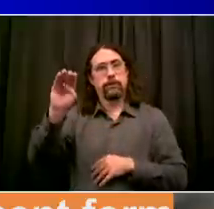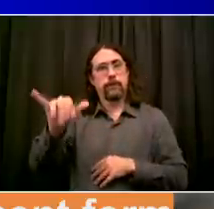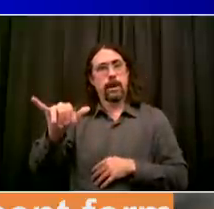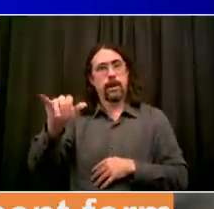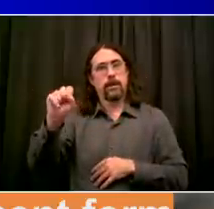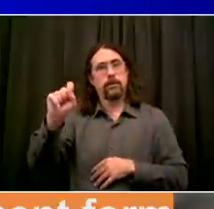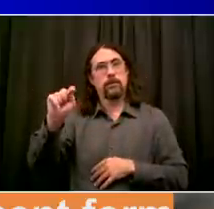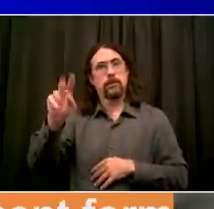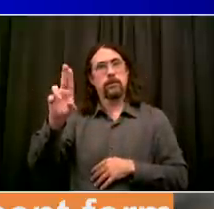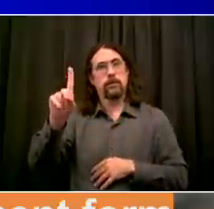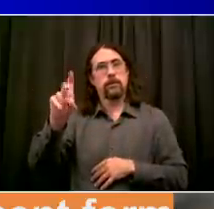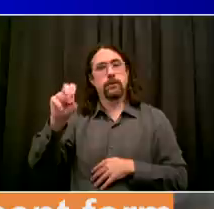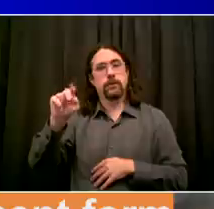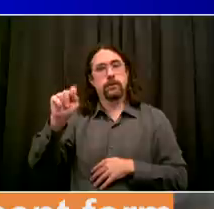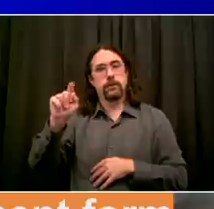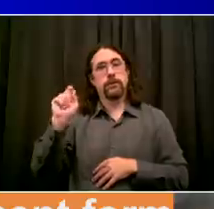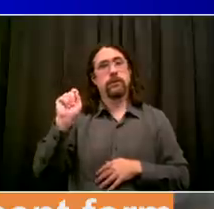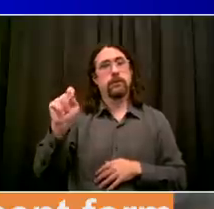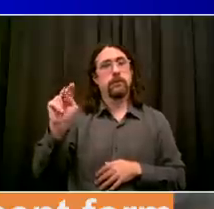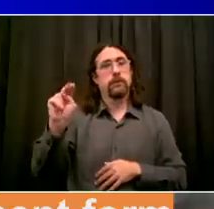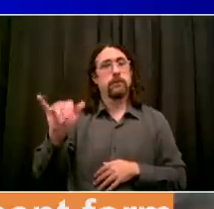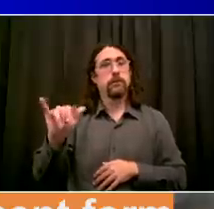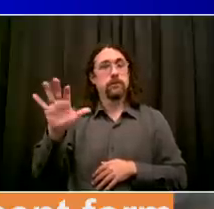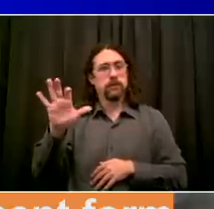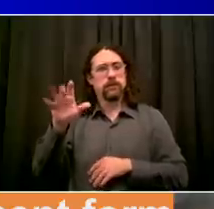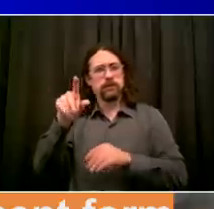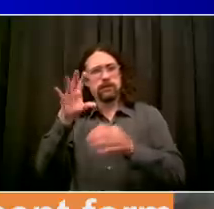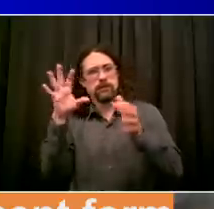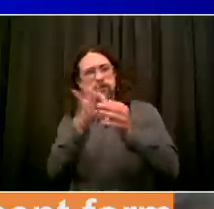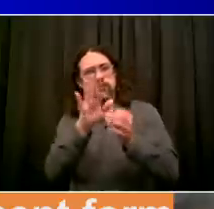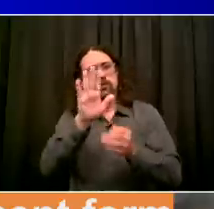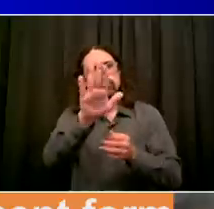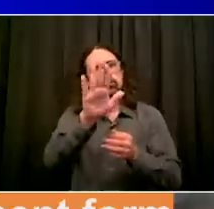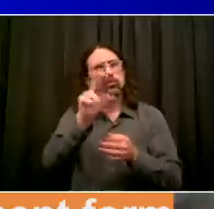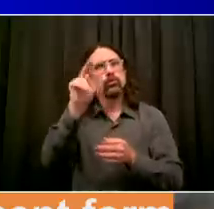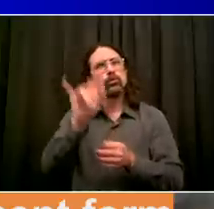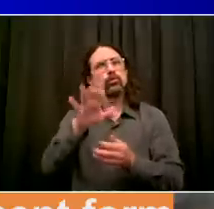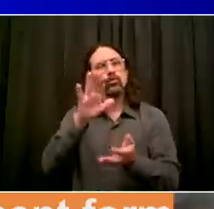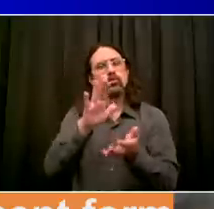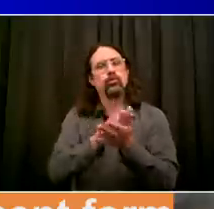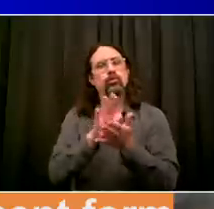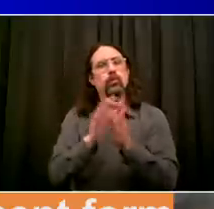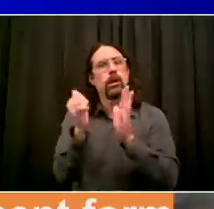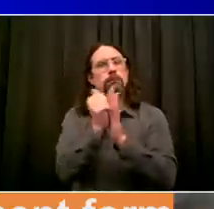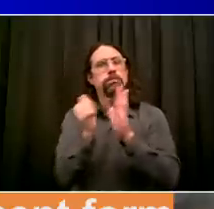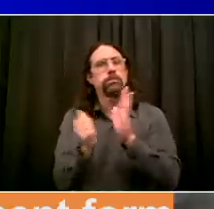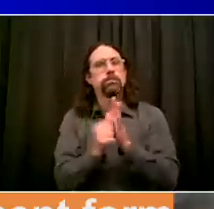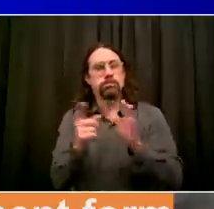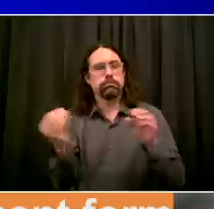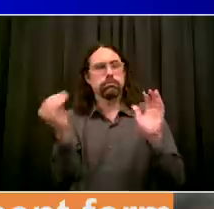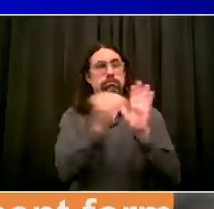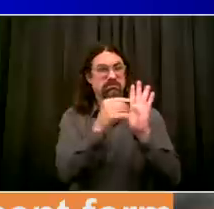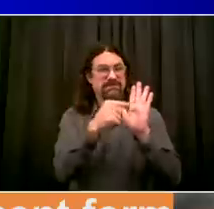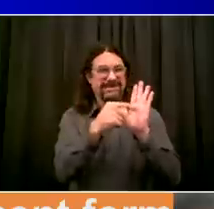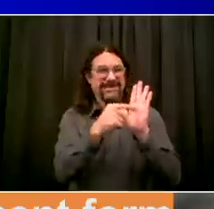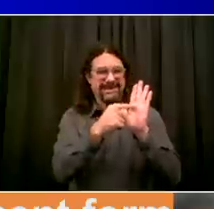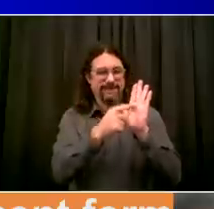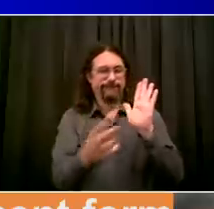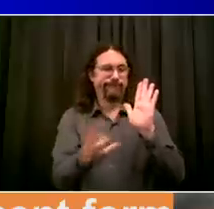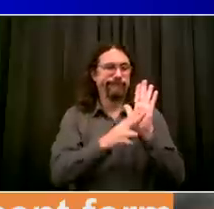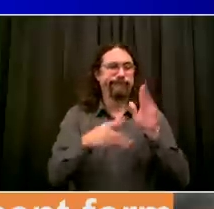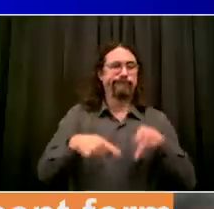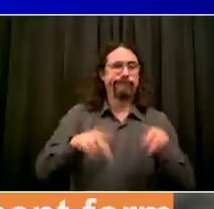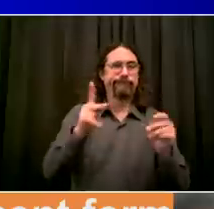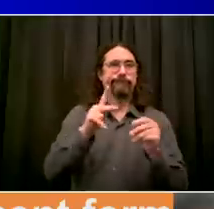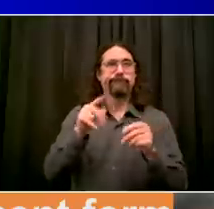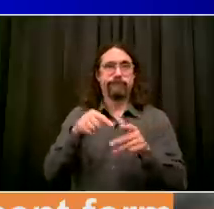account. Enter in the information on the consent form that automatically makes sure the school knows that your child can be tested. And